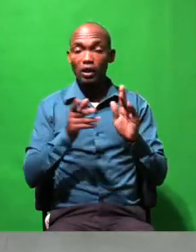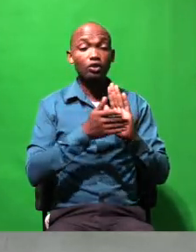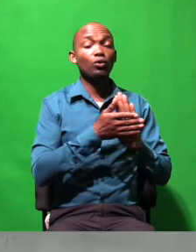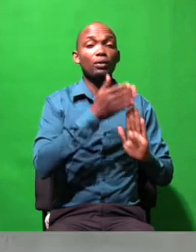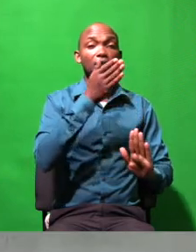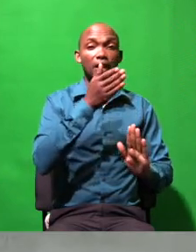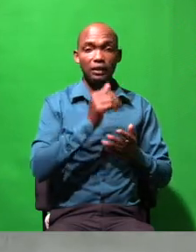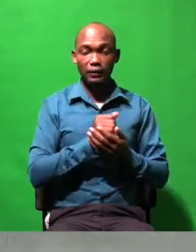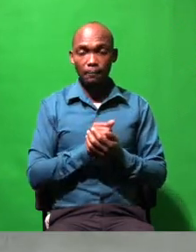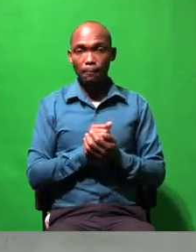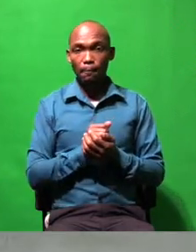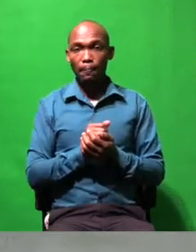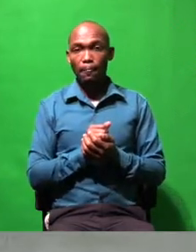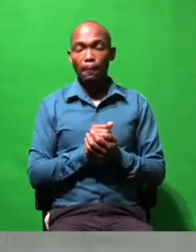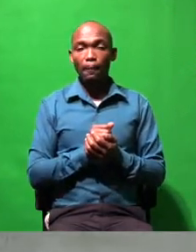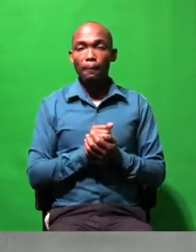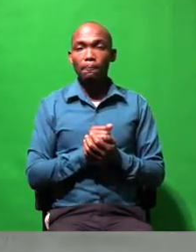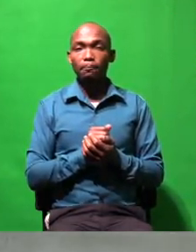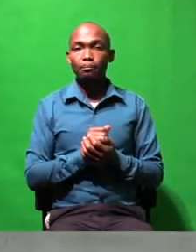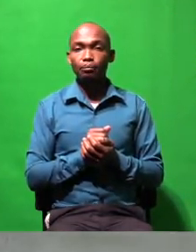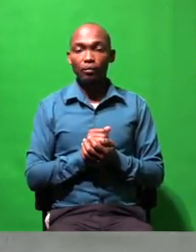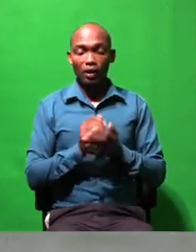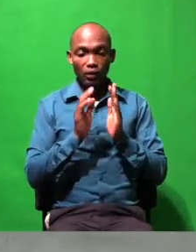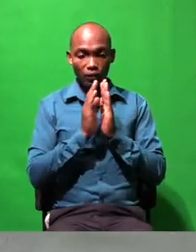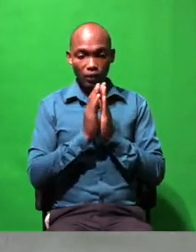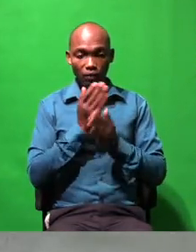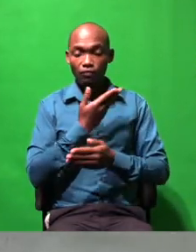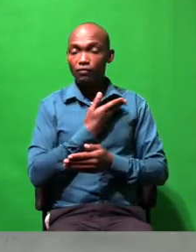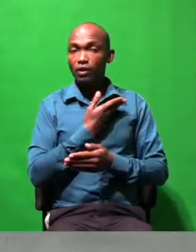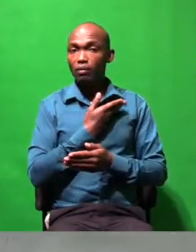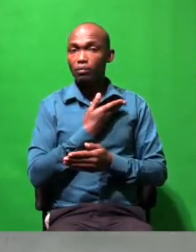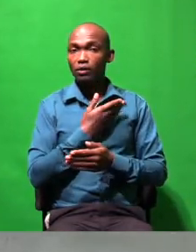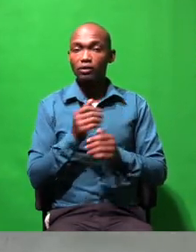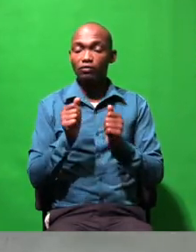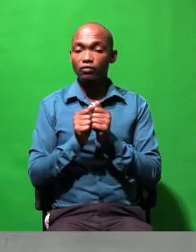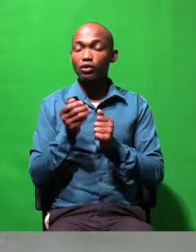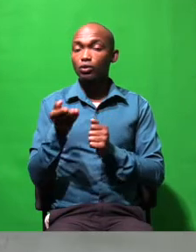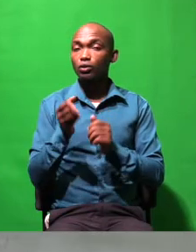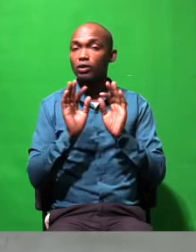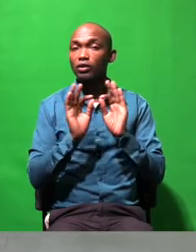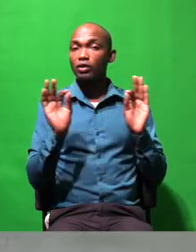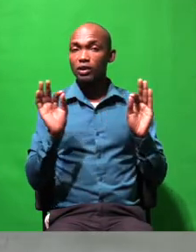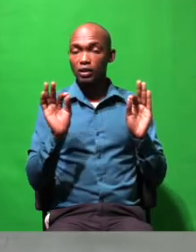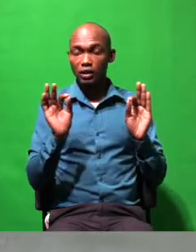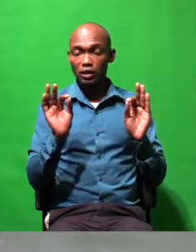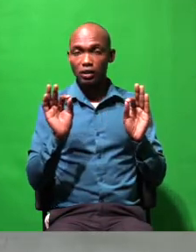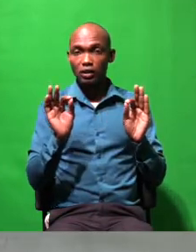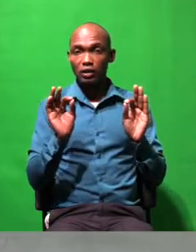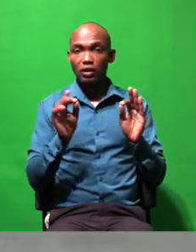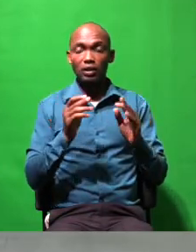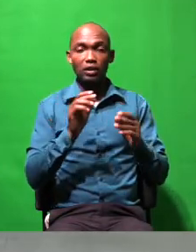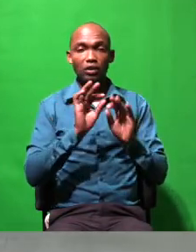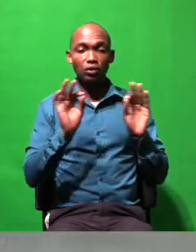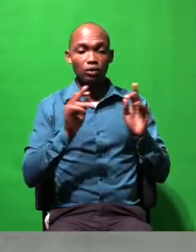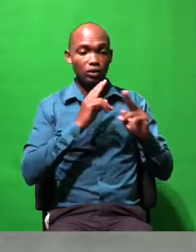start. Okay, thank you very much for good reading and good